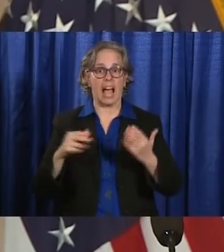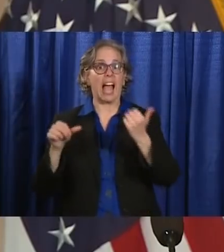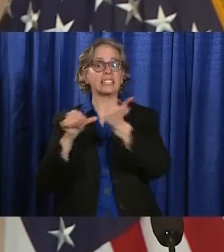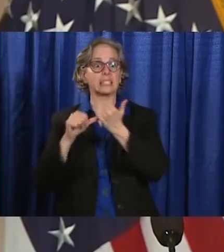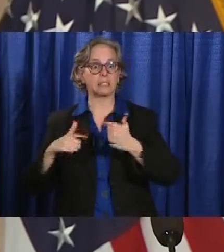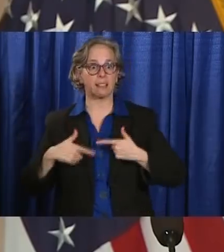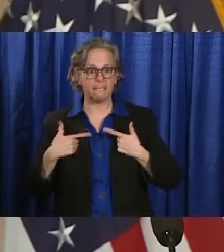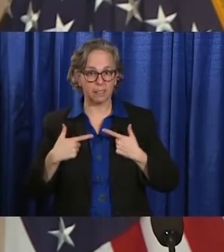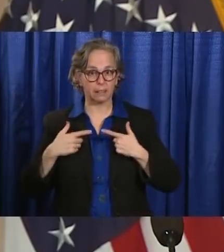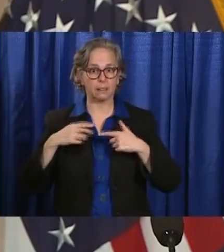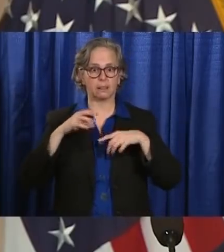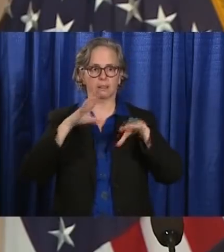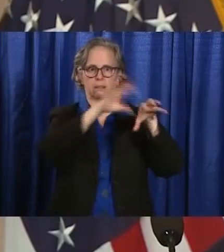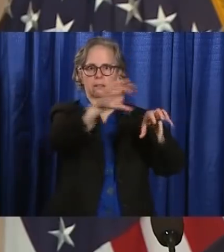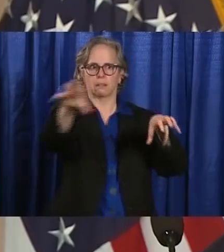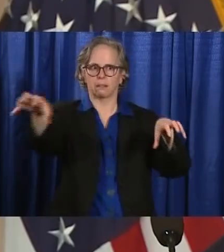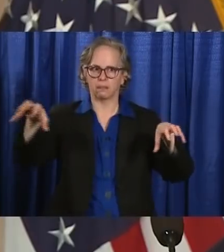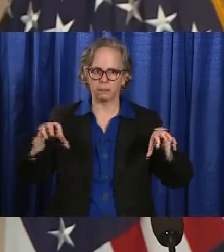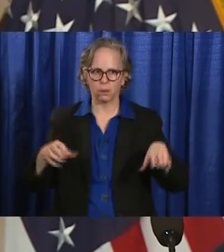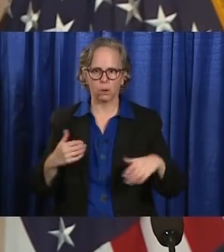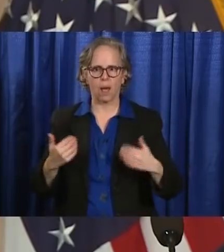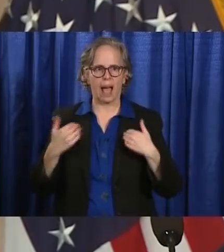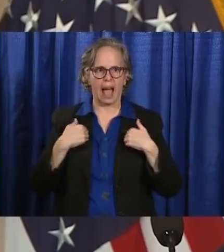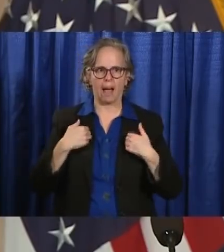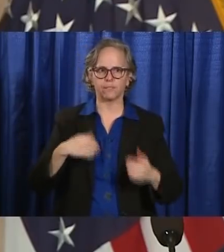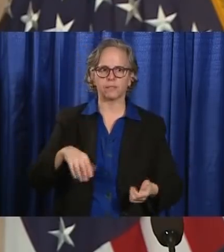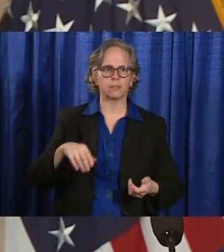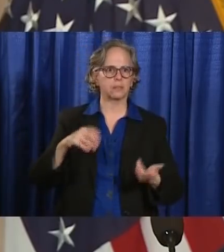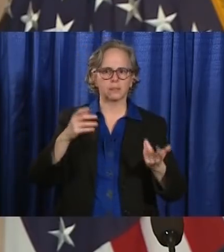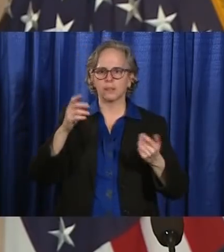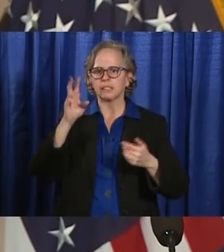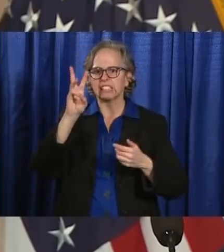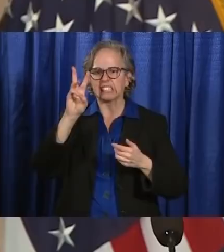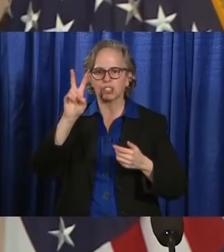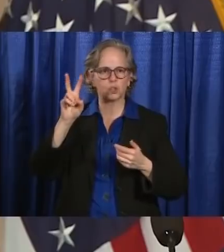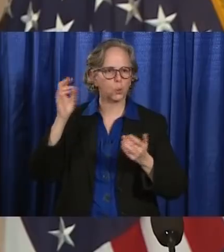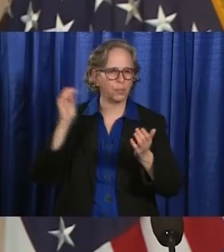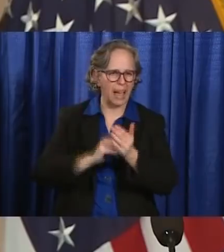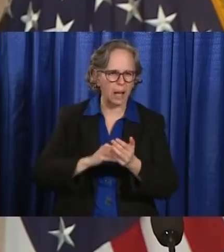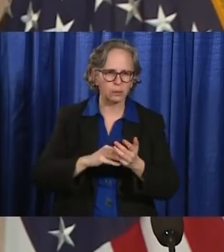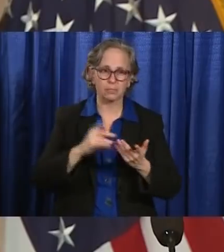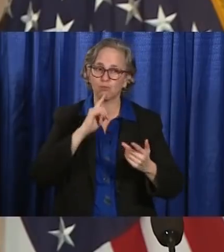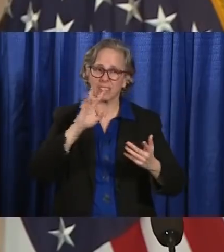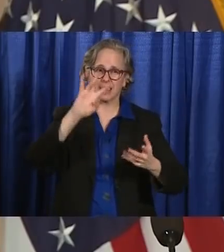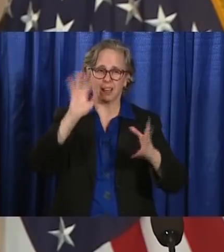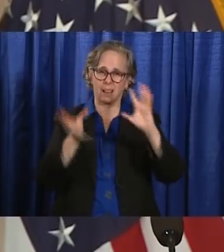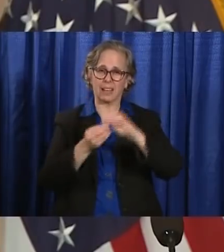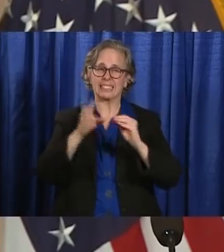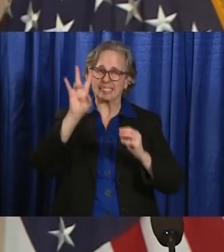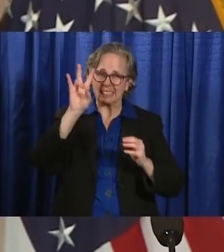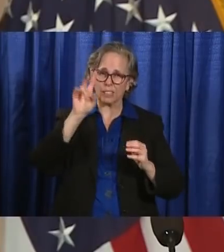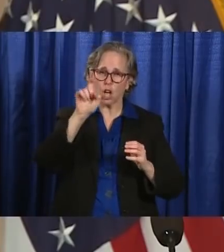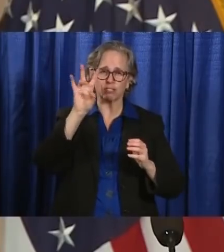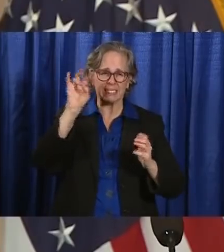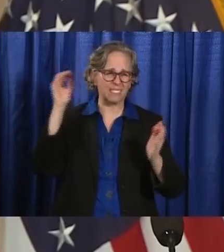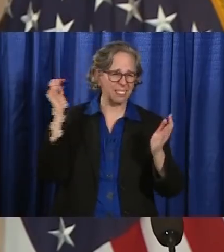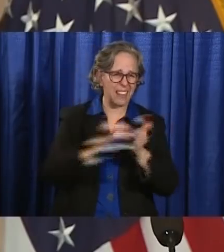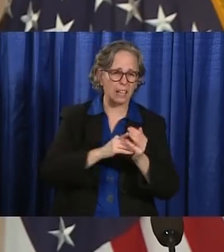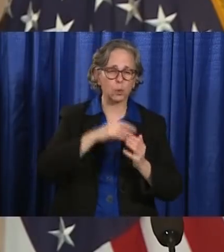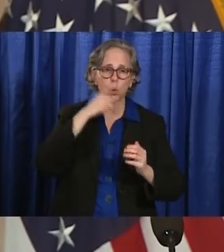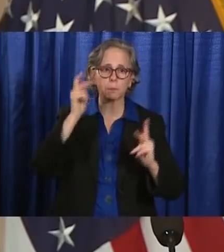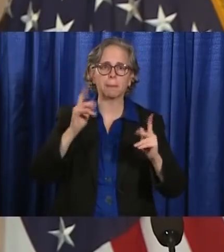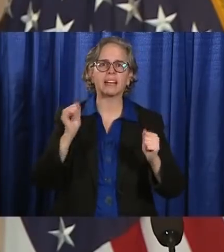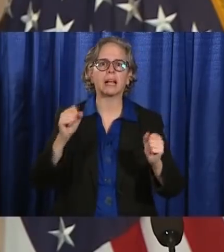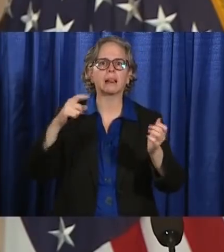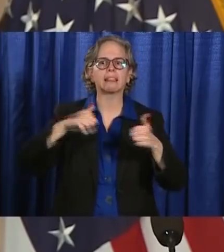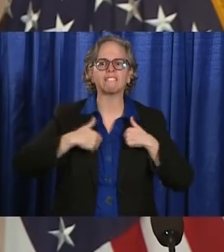And we also have independent living, about 70,000 older Ohioans living in affordable housing communities. And